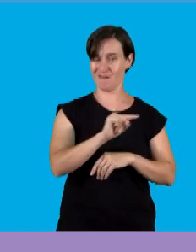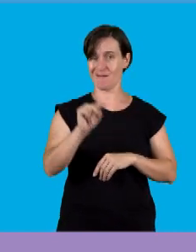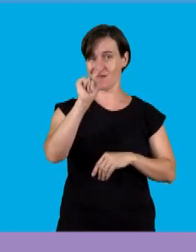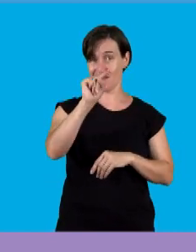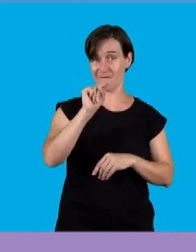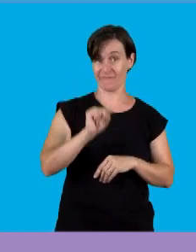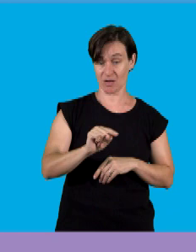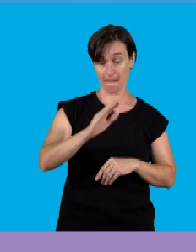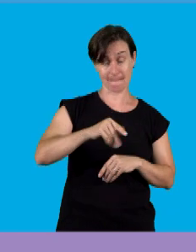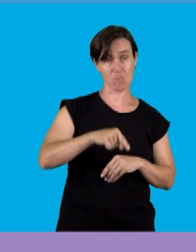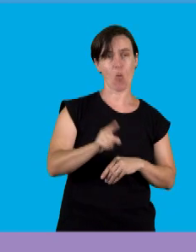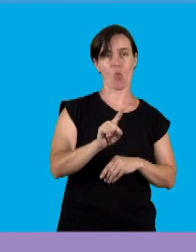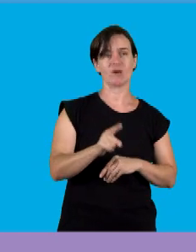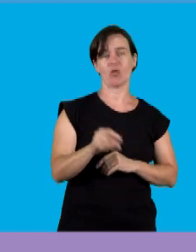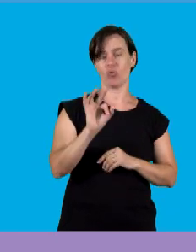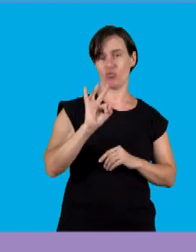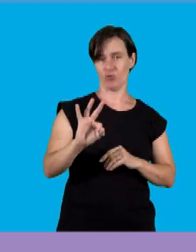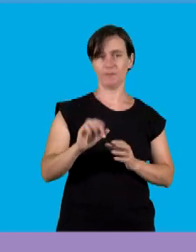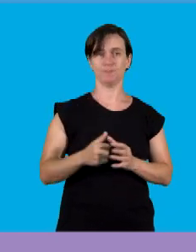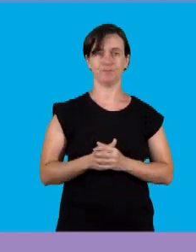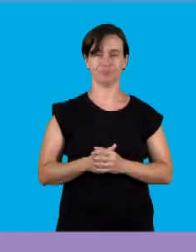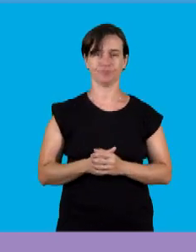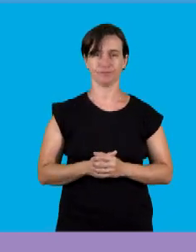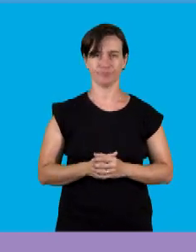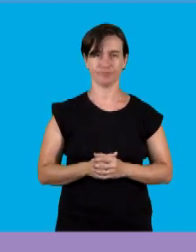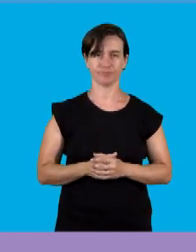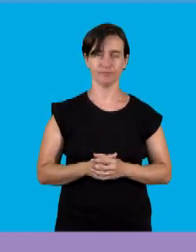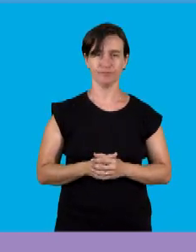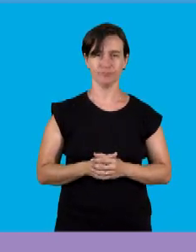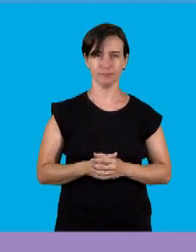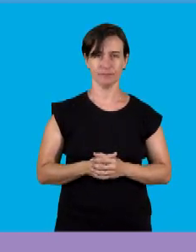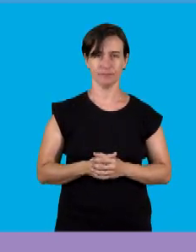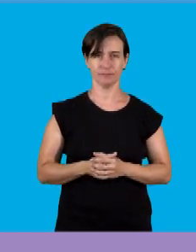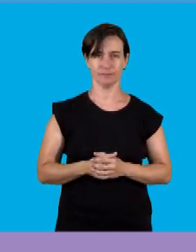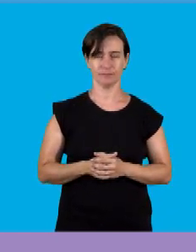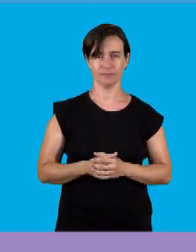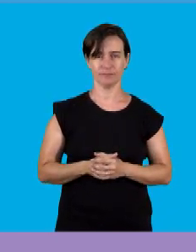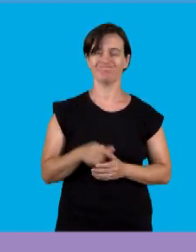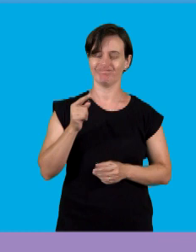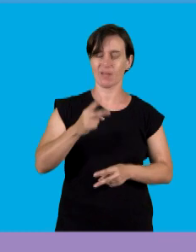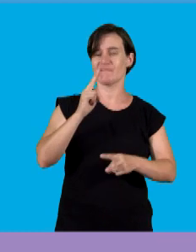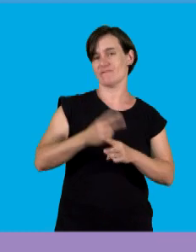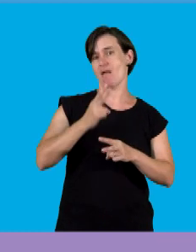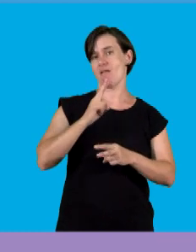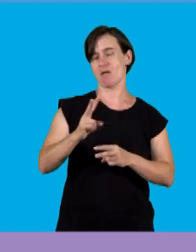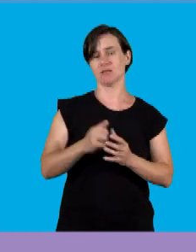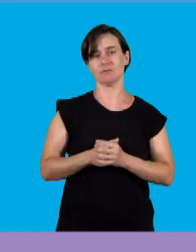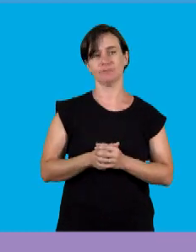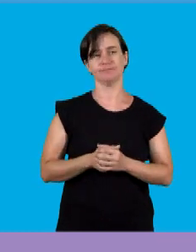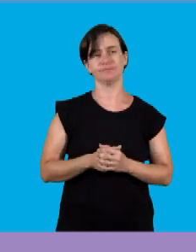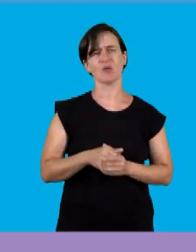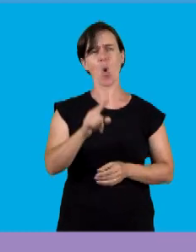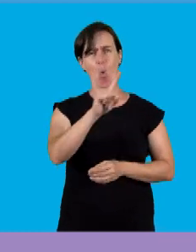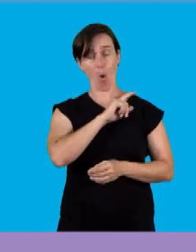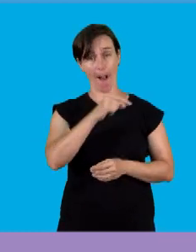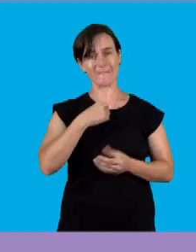And as a denominator, we have that 3 over there. And that would be our final answer. Now, why are